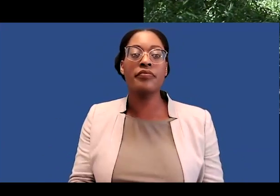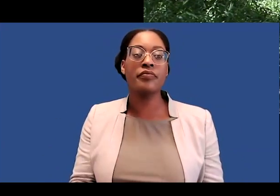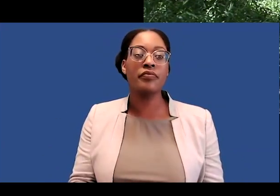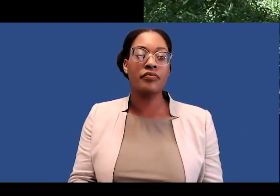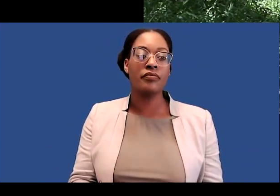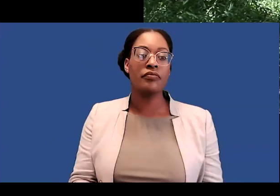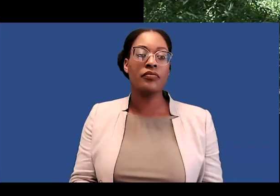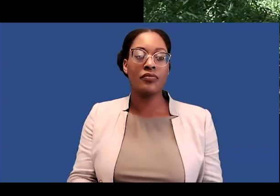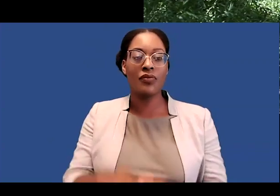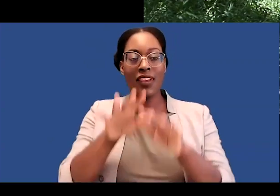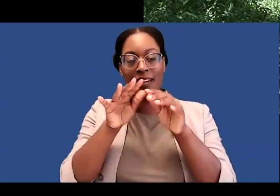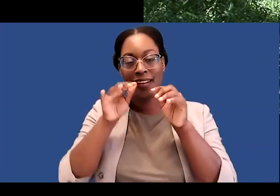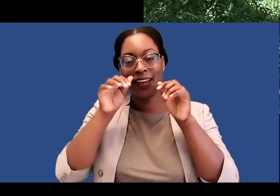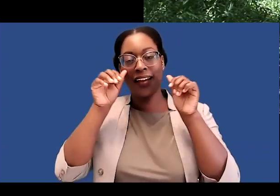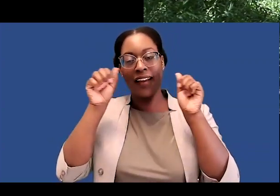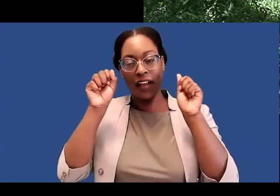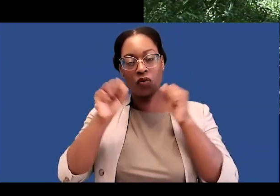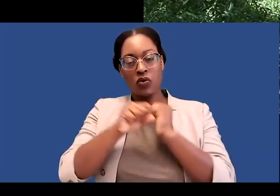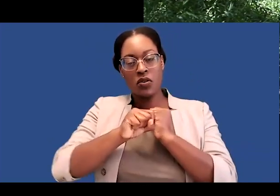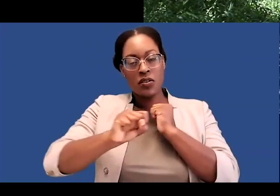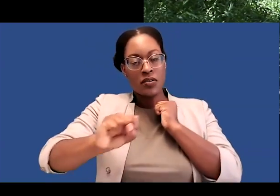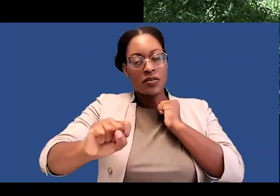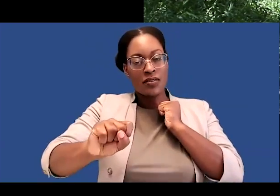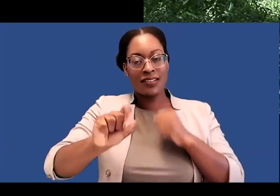Inhale, lengthen. Lift.